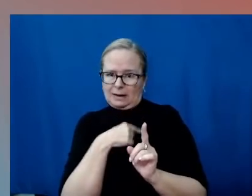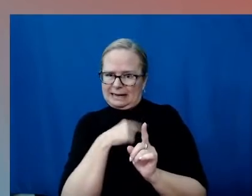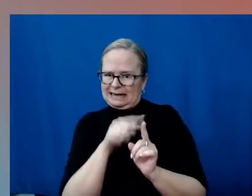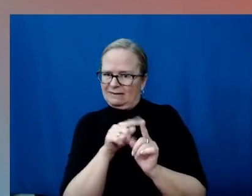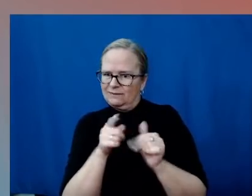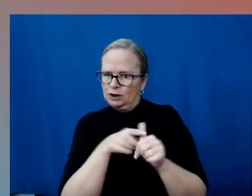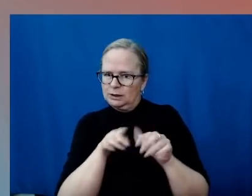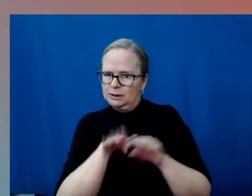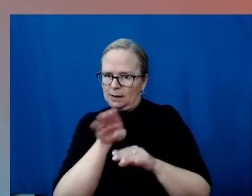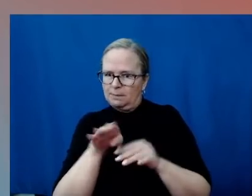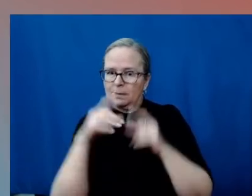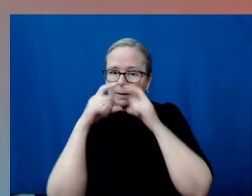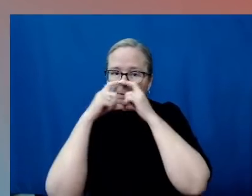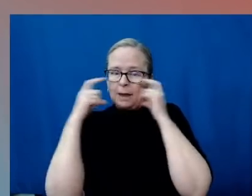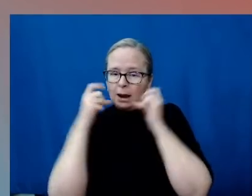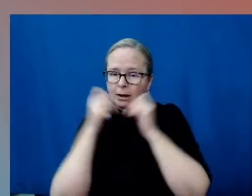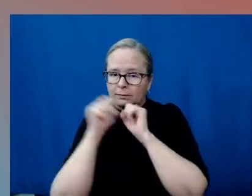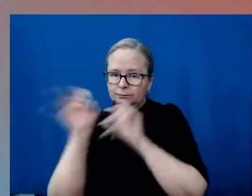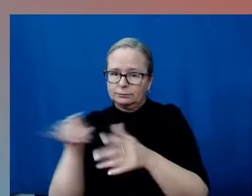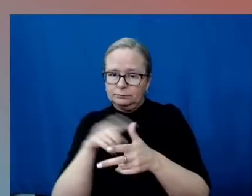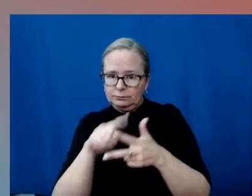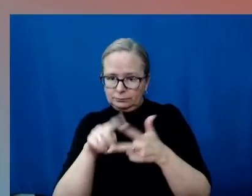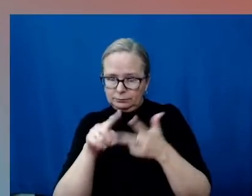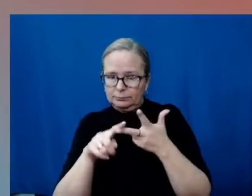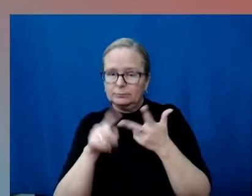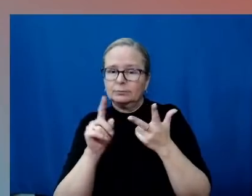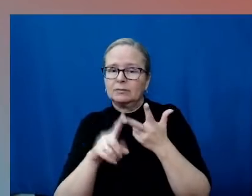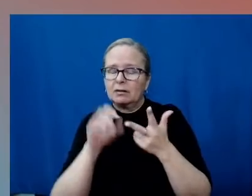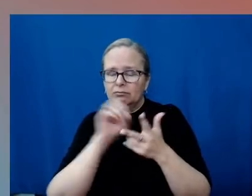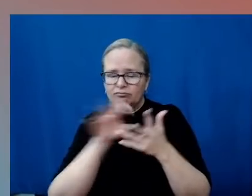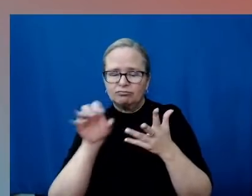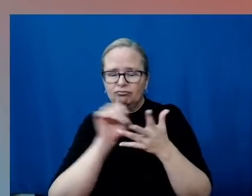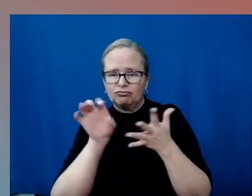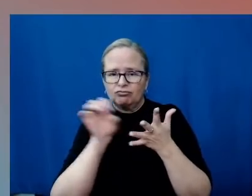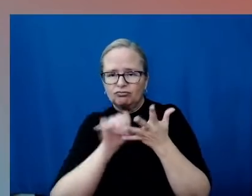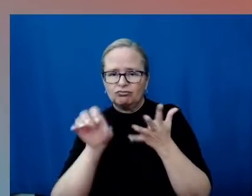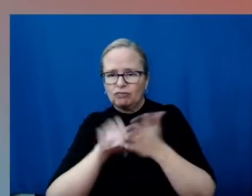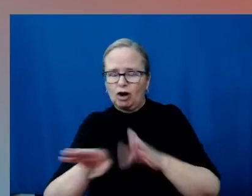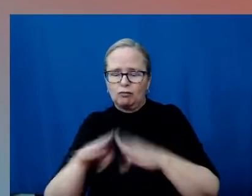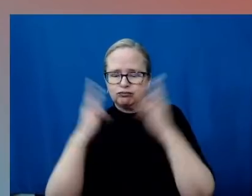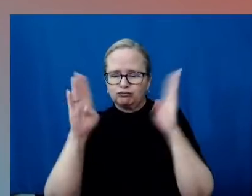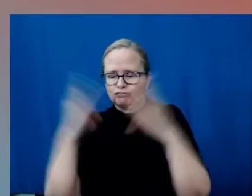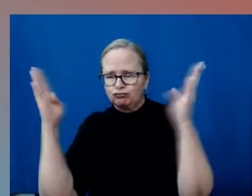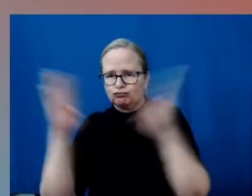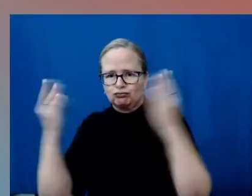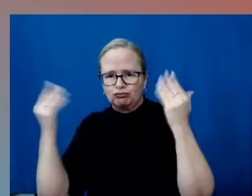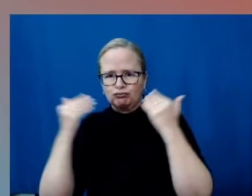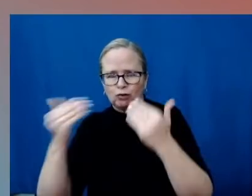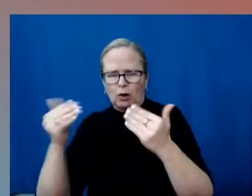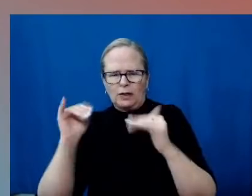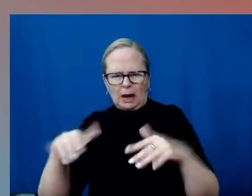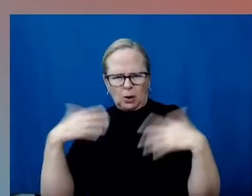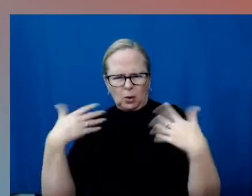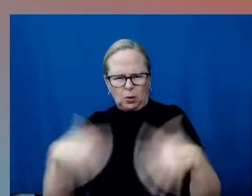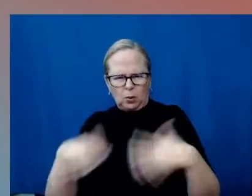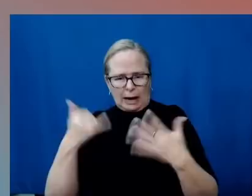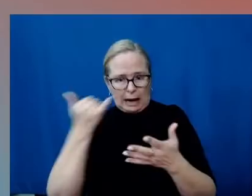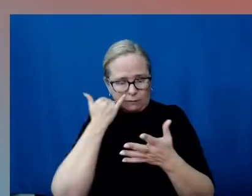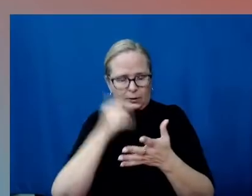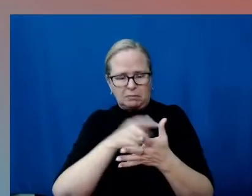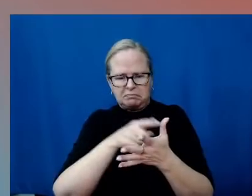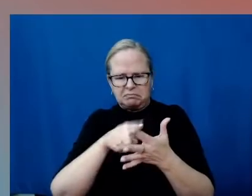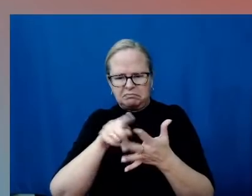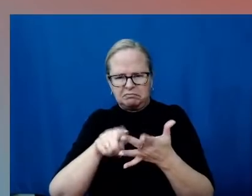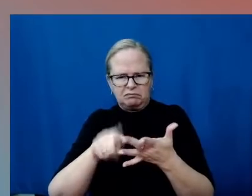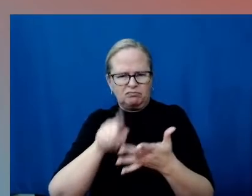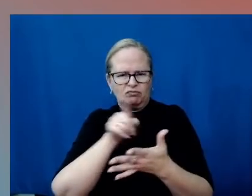and then we will remove mask mandates and remove something else and something else, and especially removing this non-invasive things,